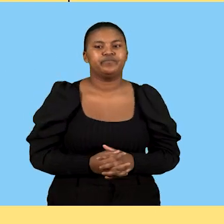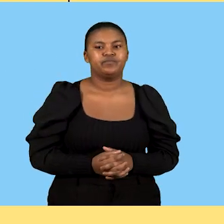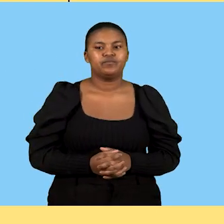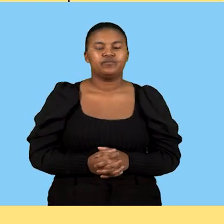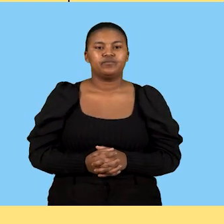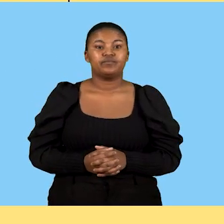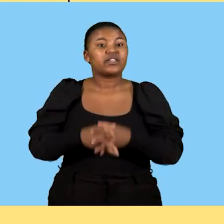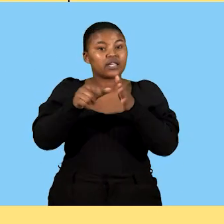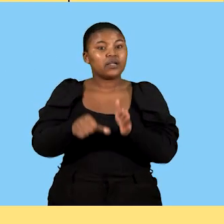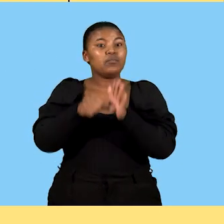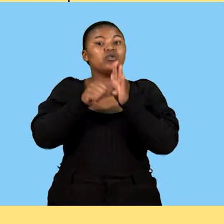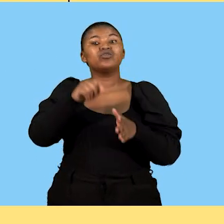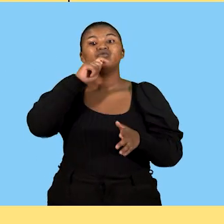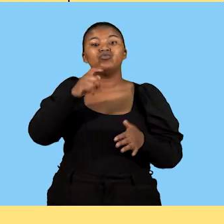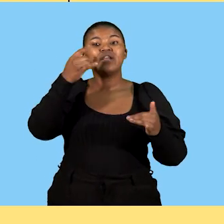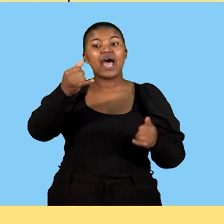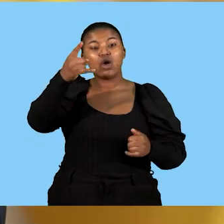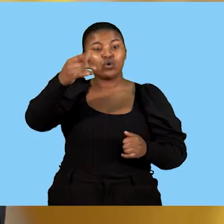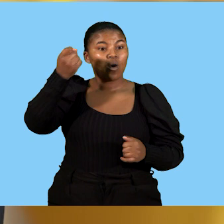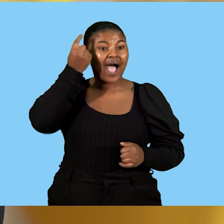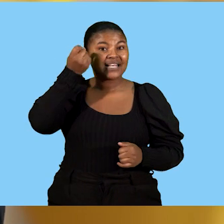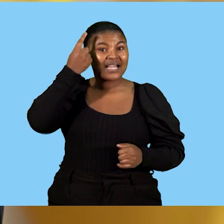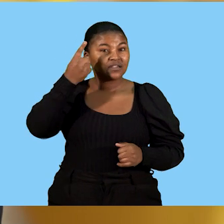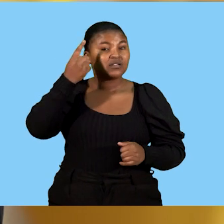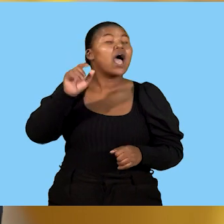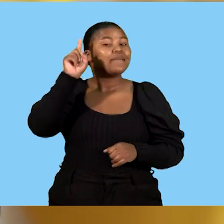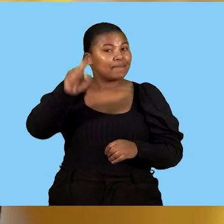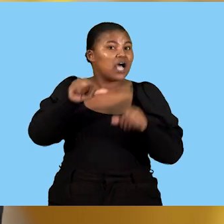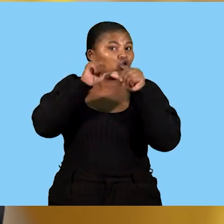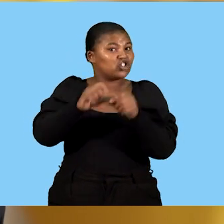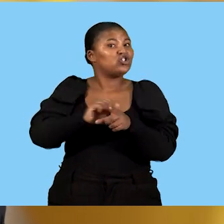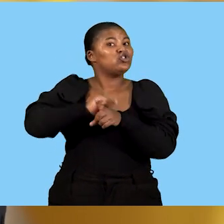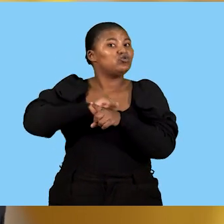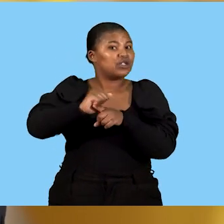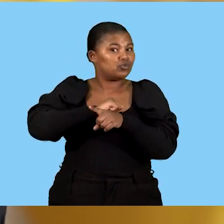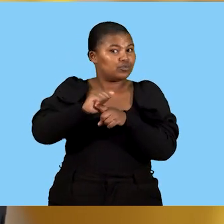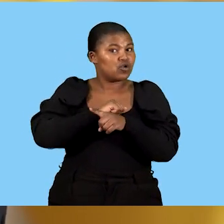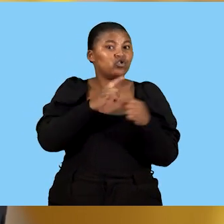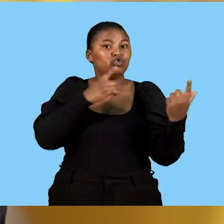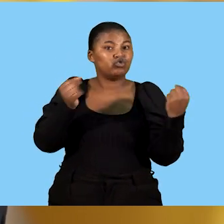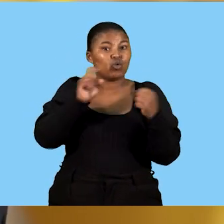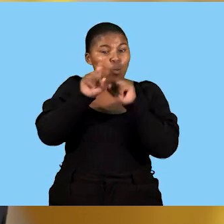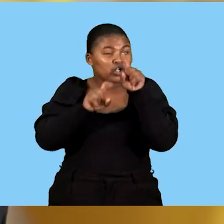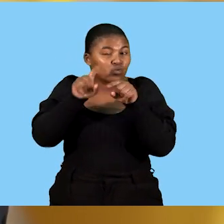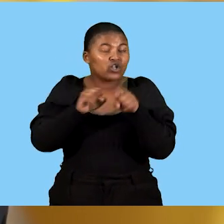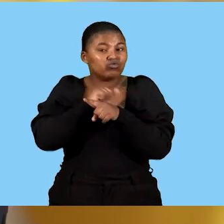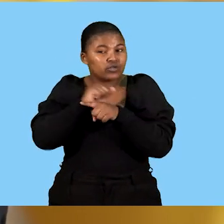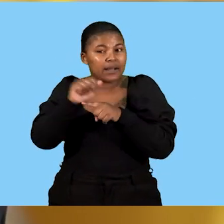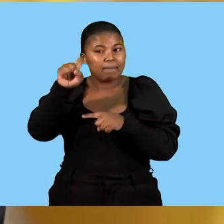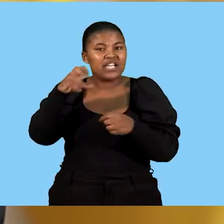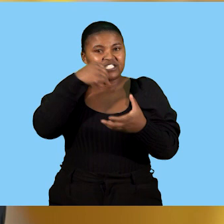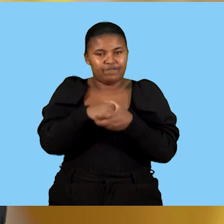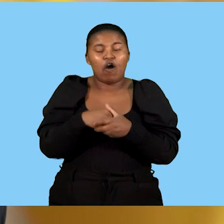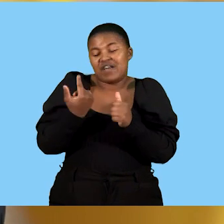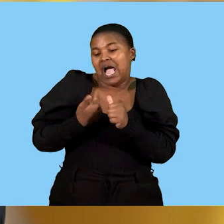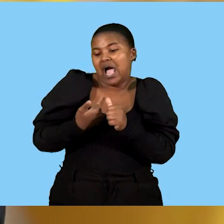It is important that once you understand this, continuously practice and do questions that involve the